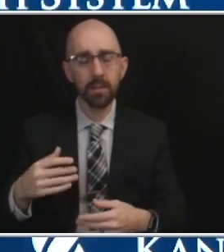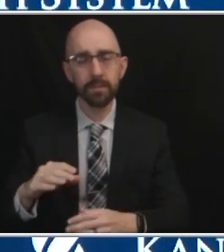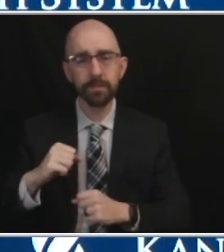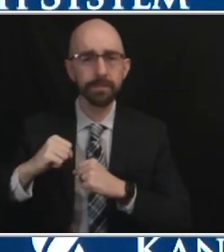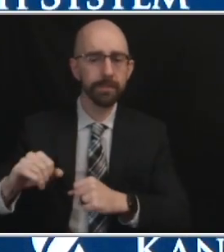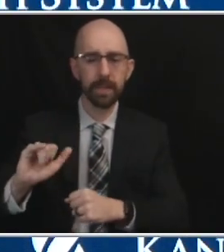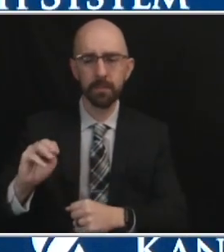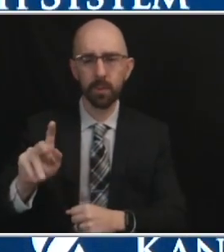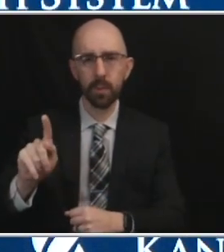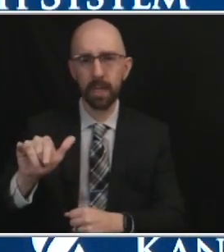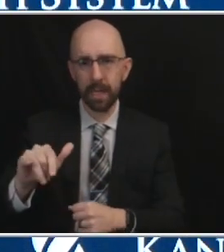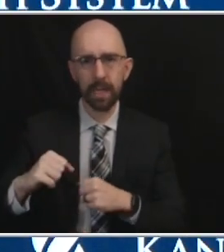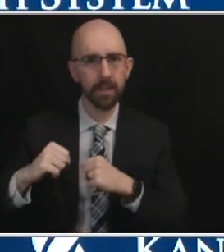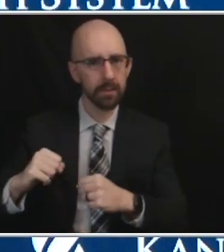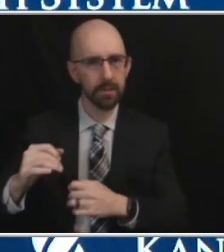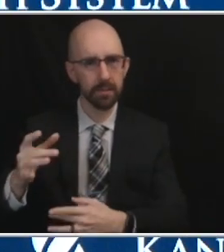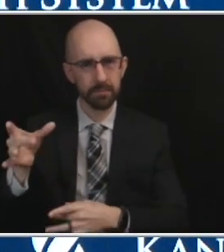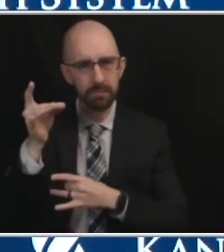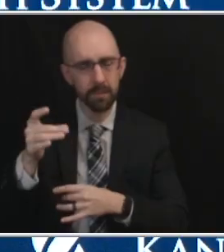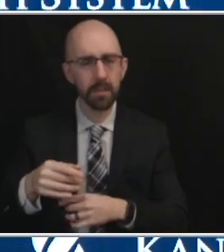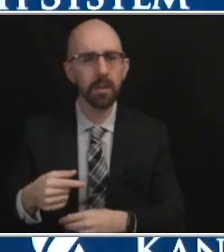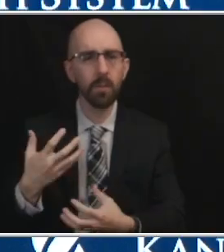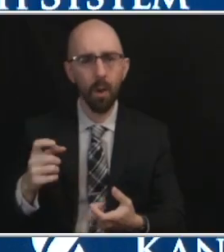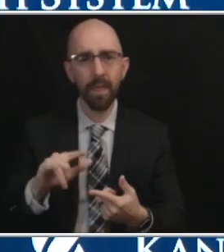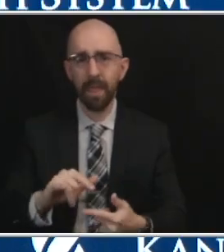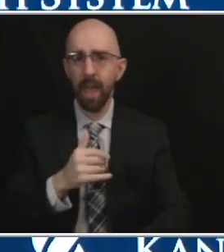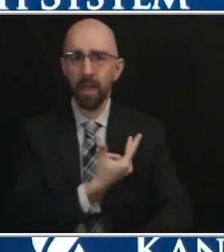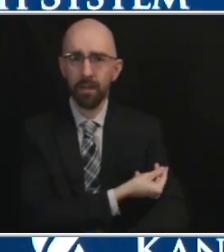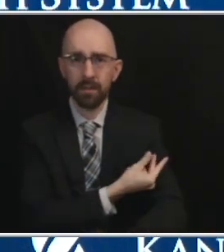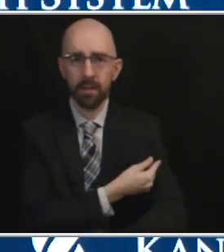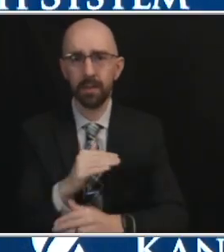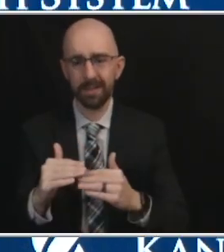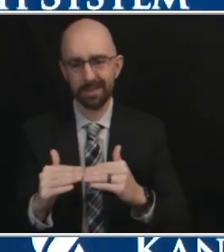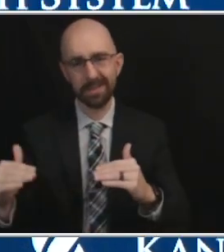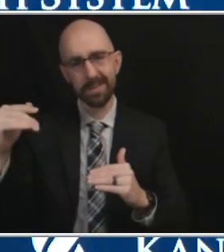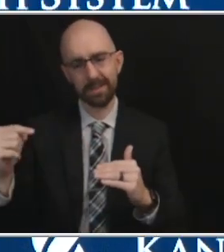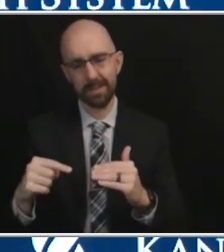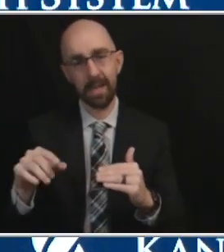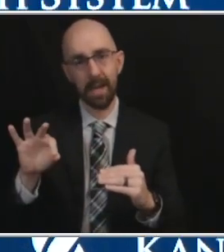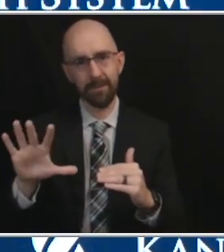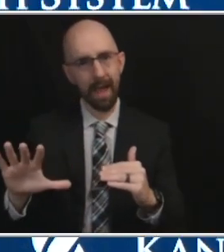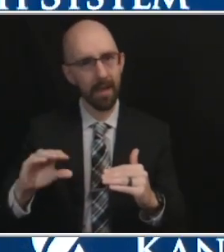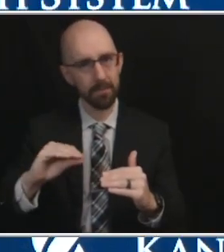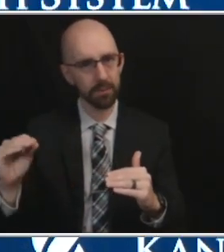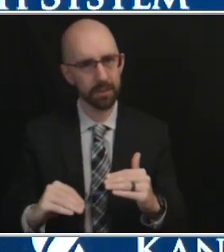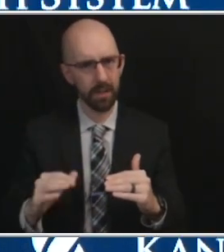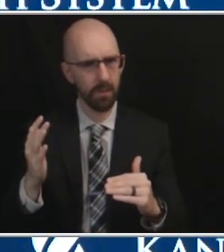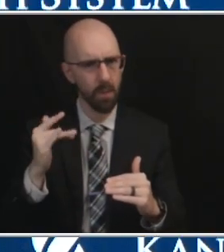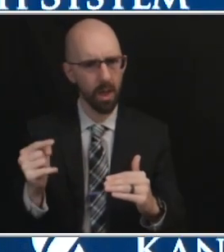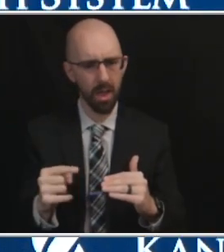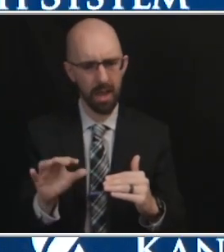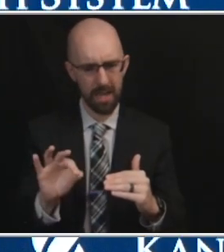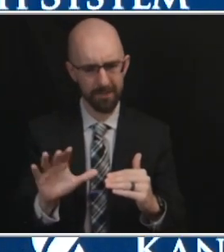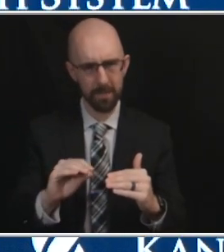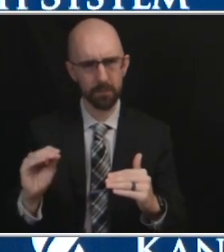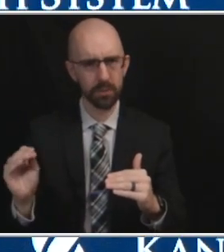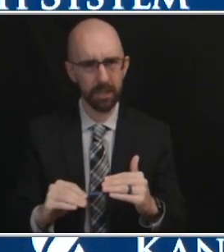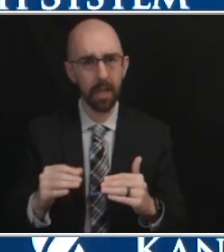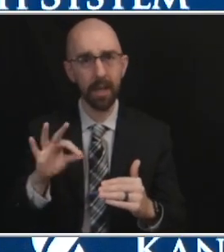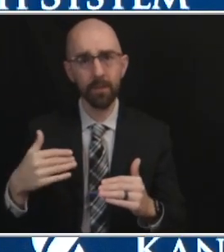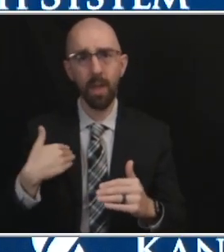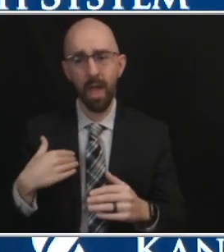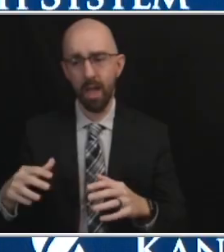that vaccination rate above 95%. Why is that? Because if you have 95% of the